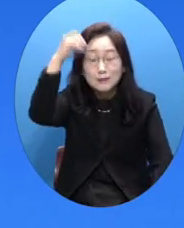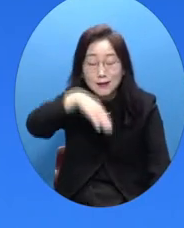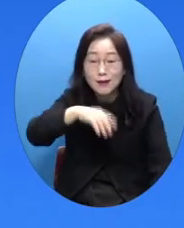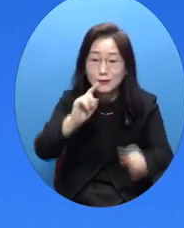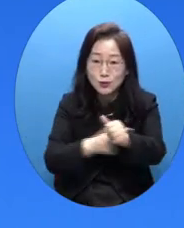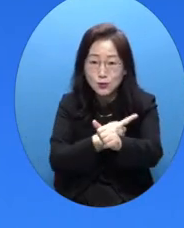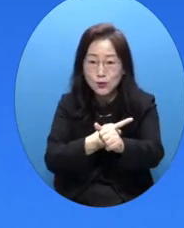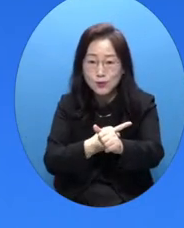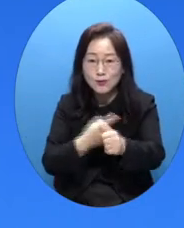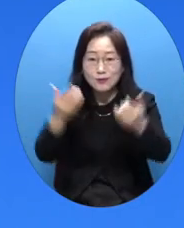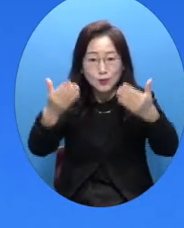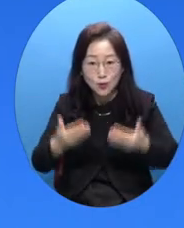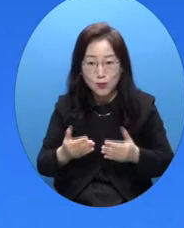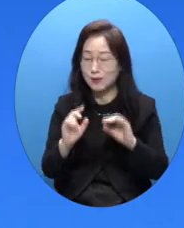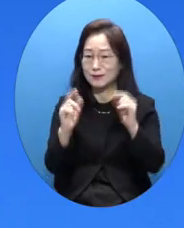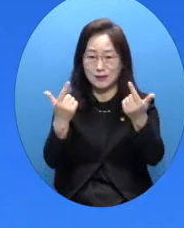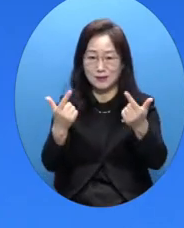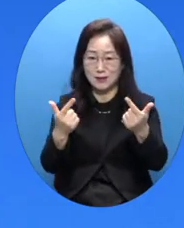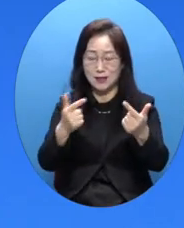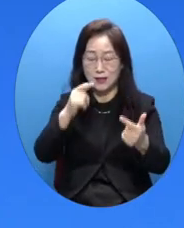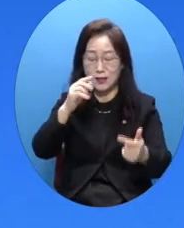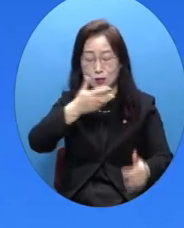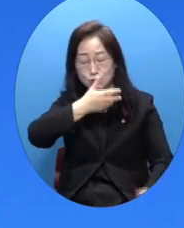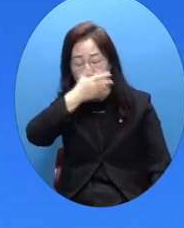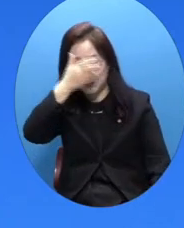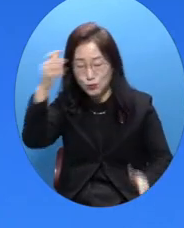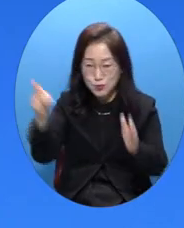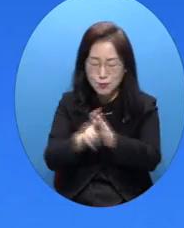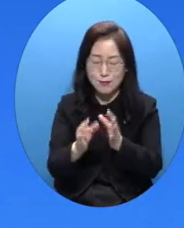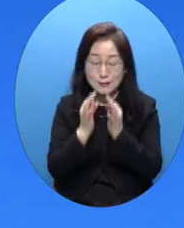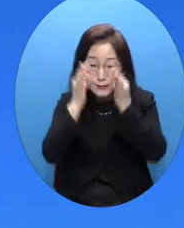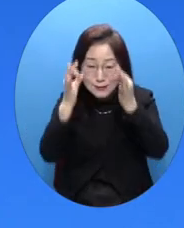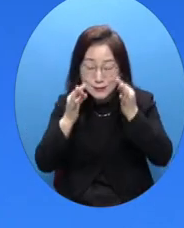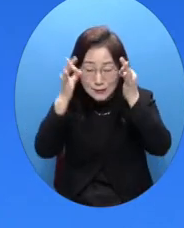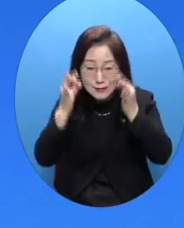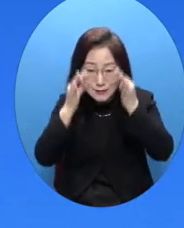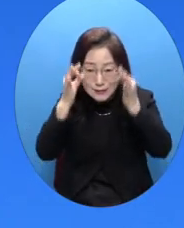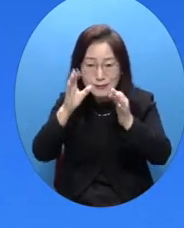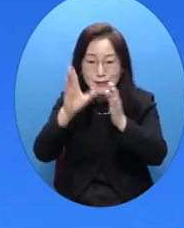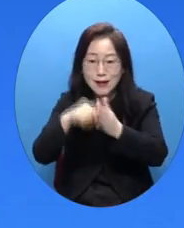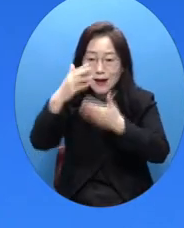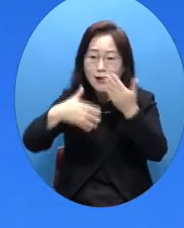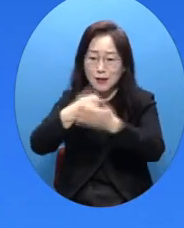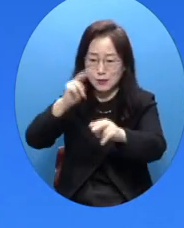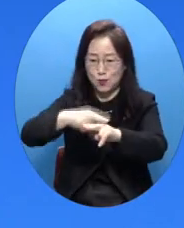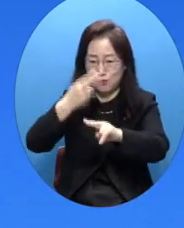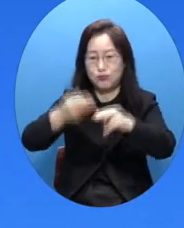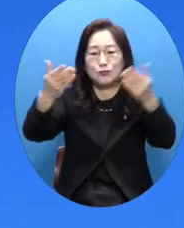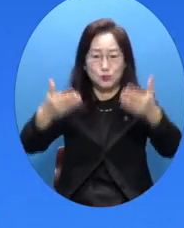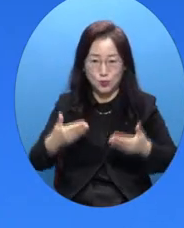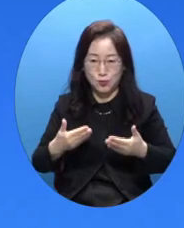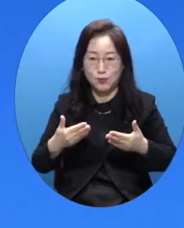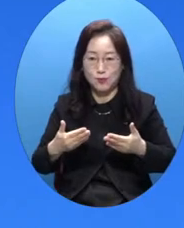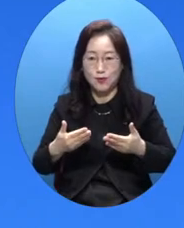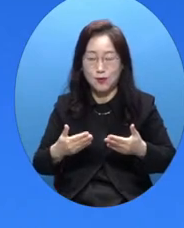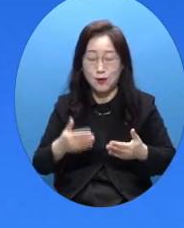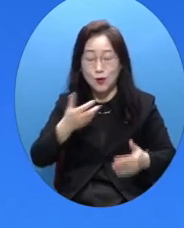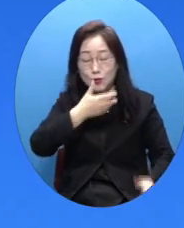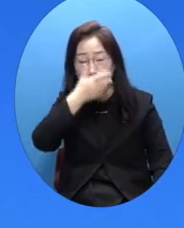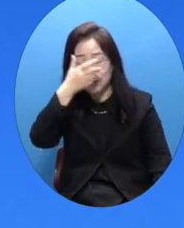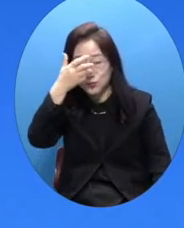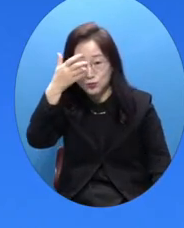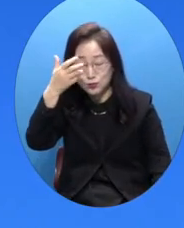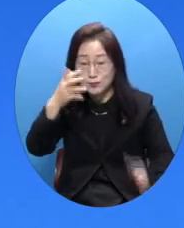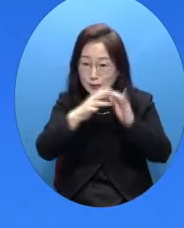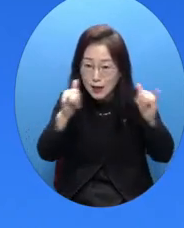success will not just to come you must dream and believe and do your best as a result you will